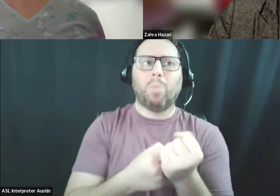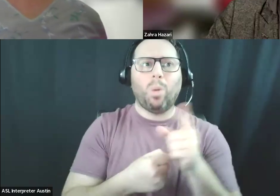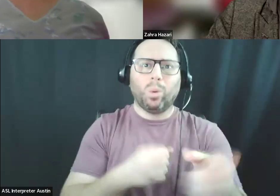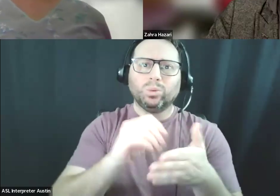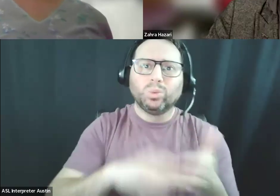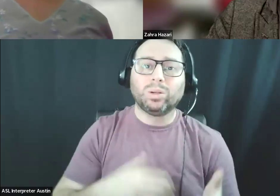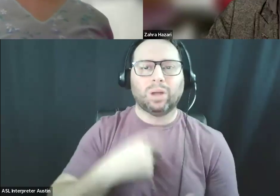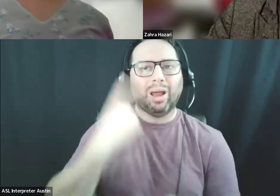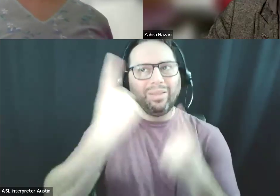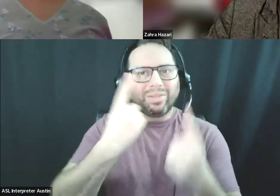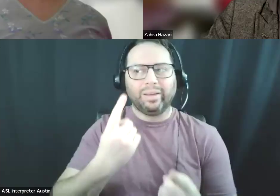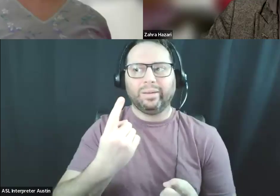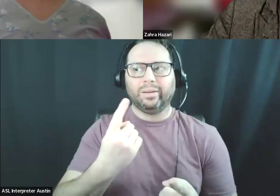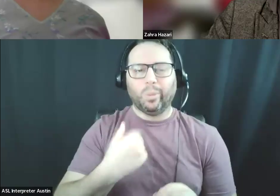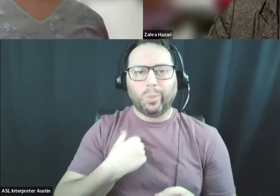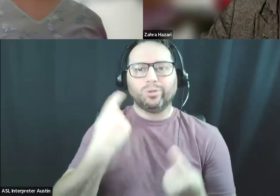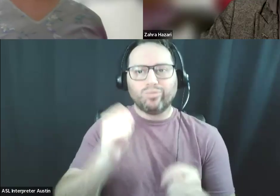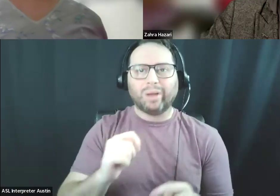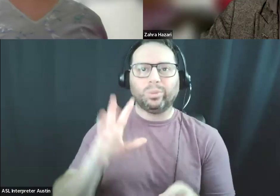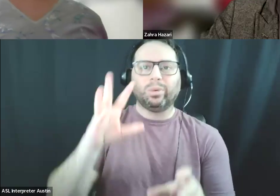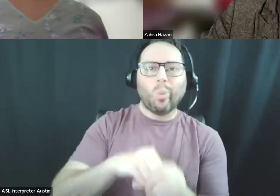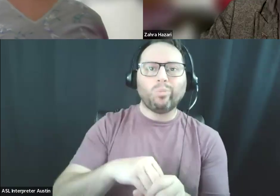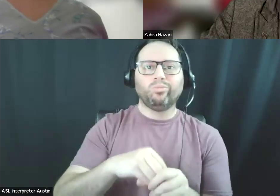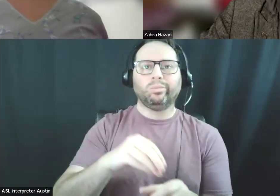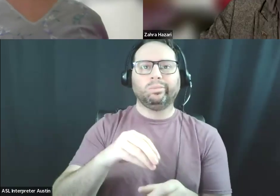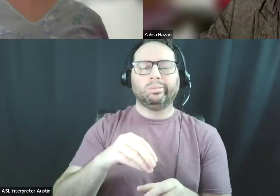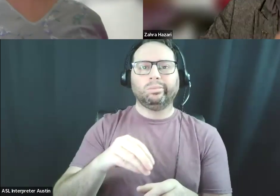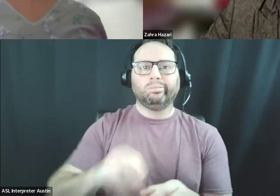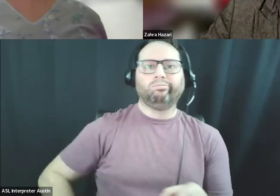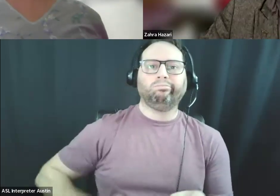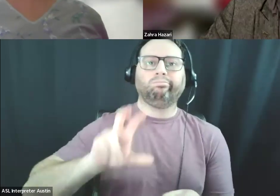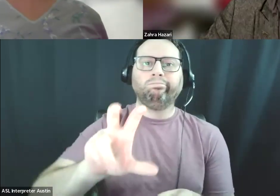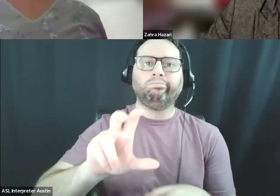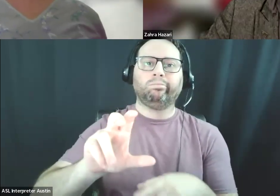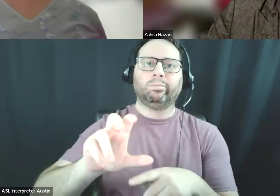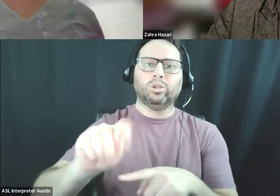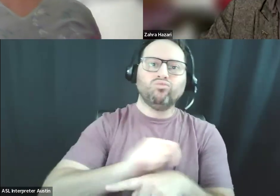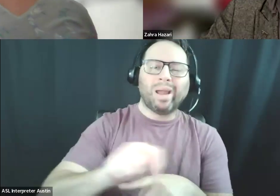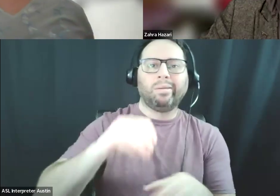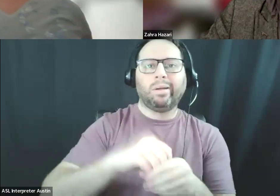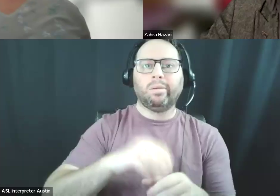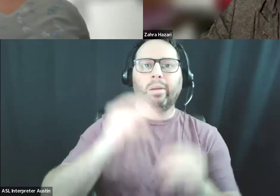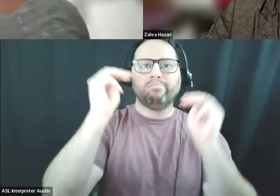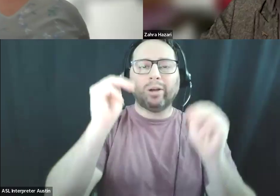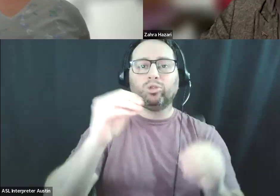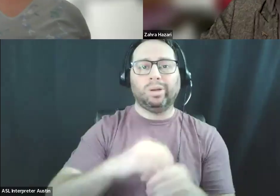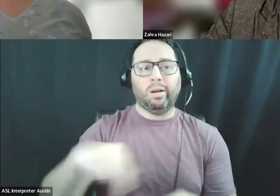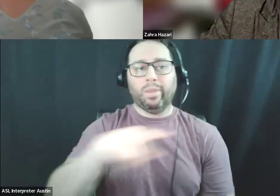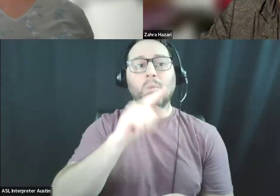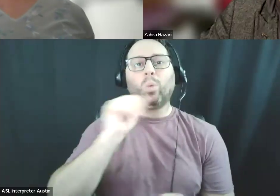think we are thinking about incorporating mentor training as a component of our student support effort in our